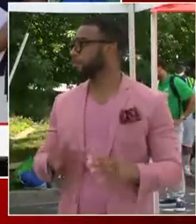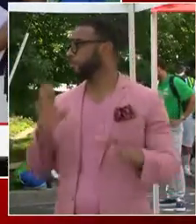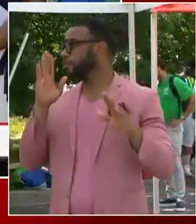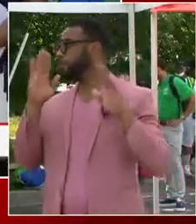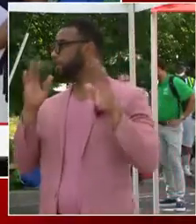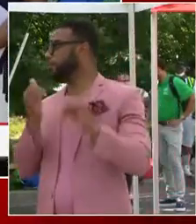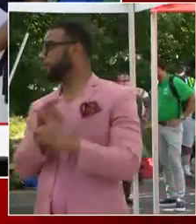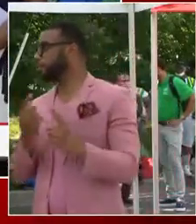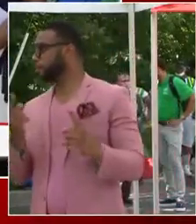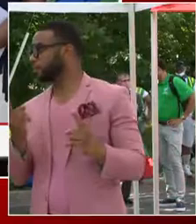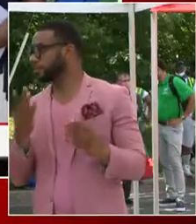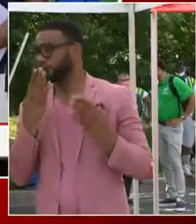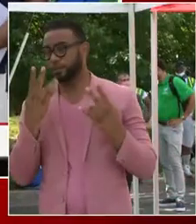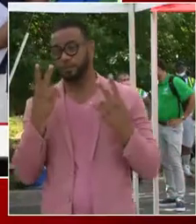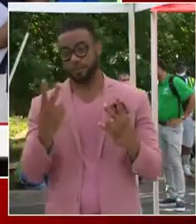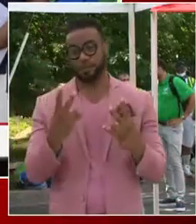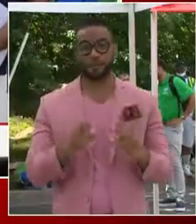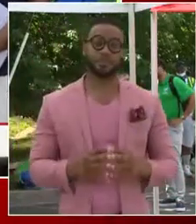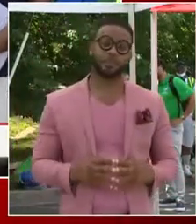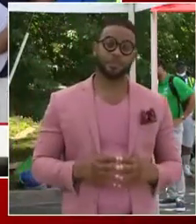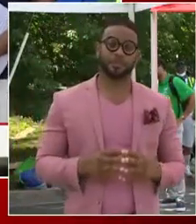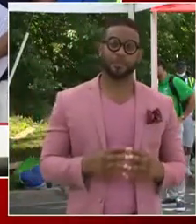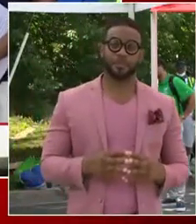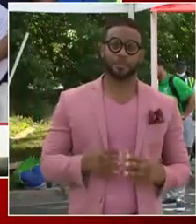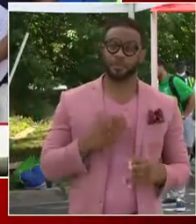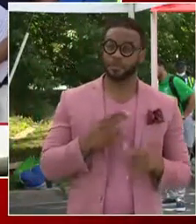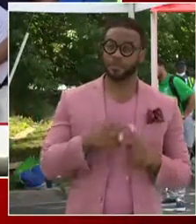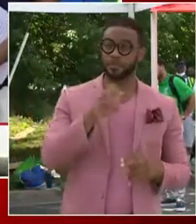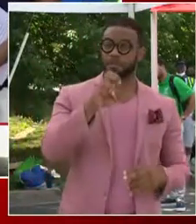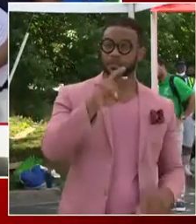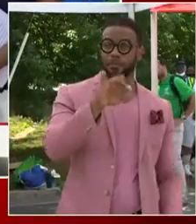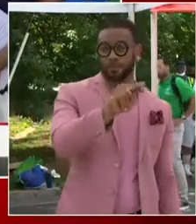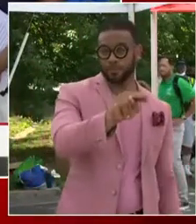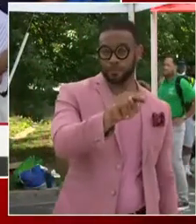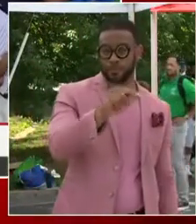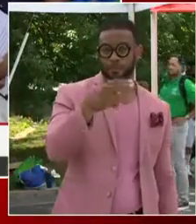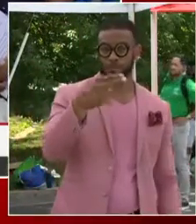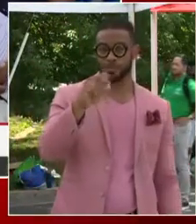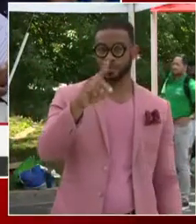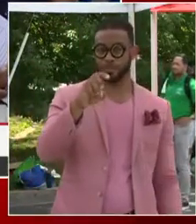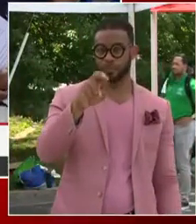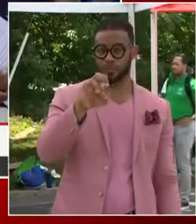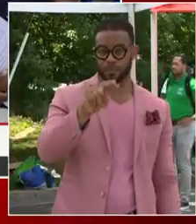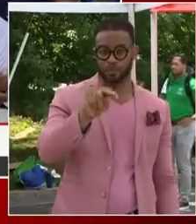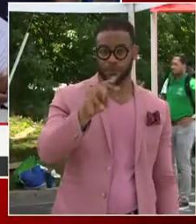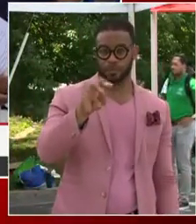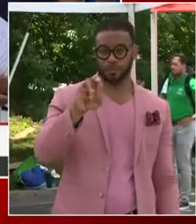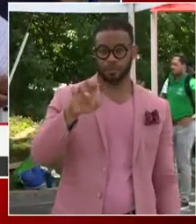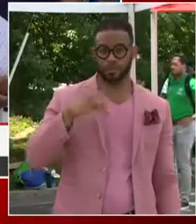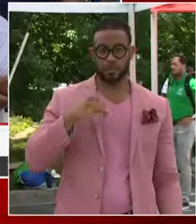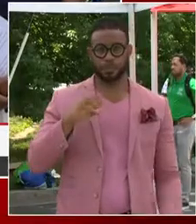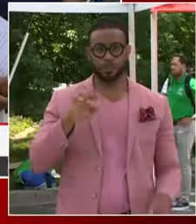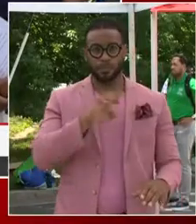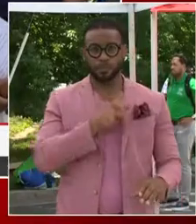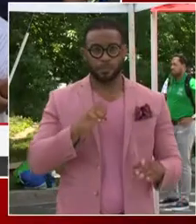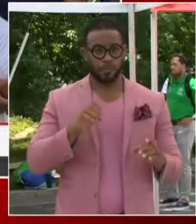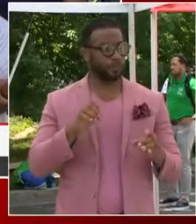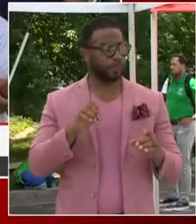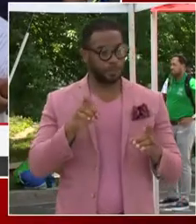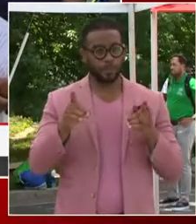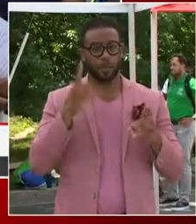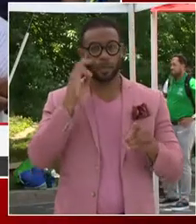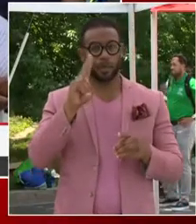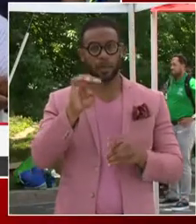Hello, everyone. It's good to see you. My name is Erin Henderson Moore, and I'm the Executive Director for United Healthcare